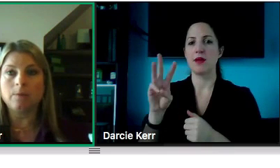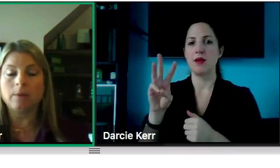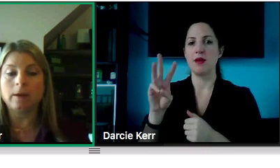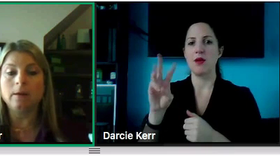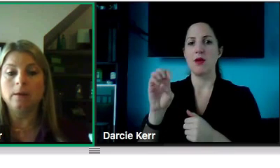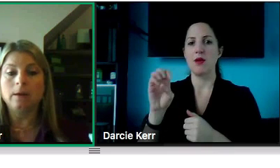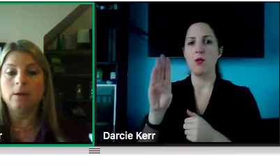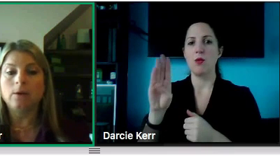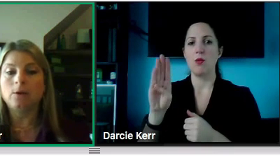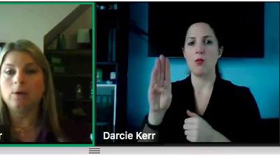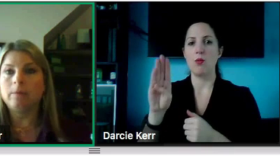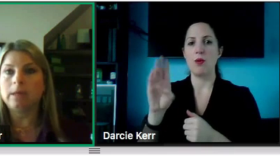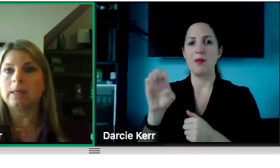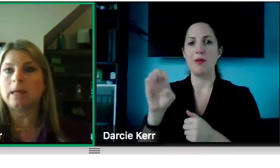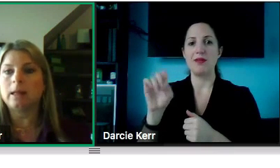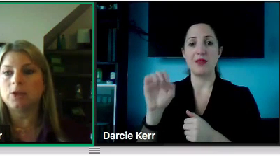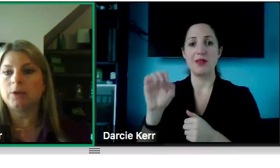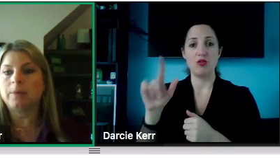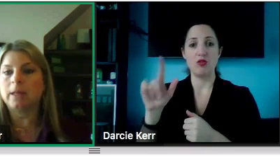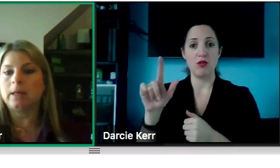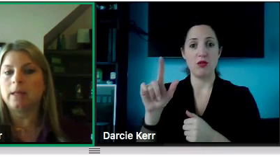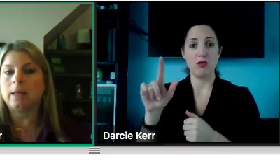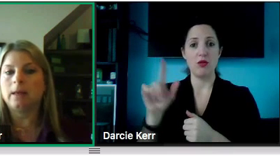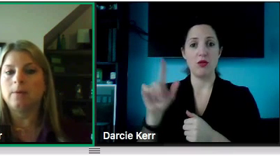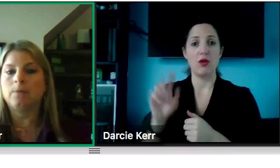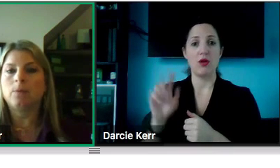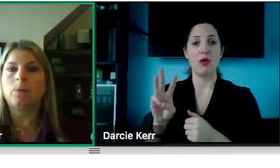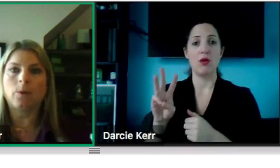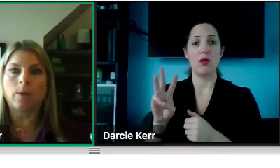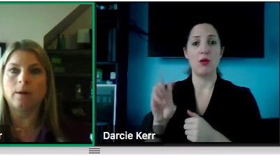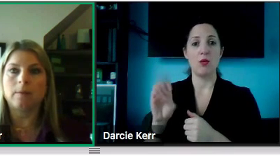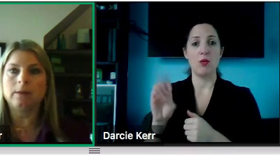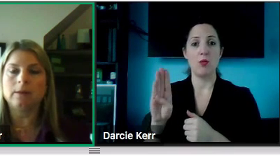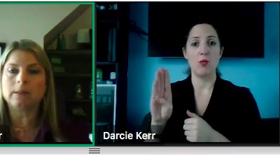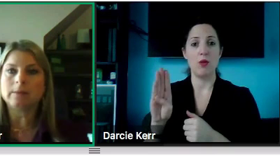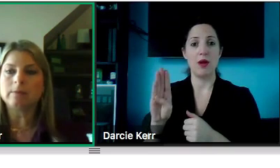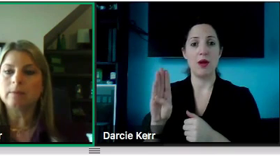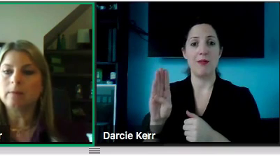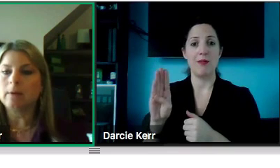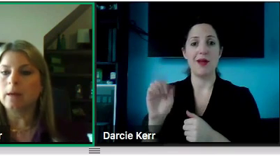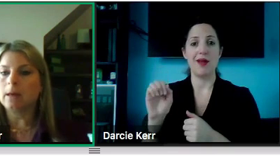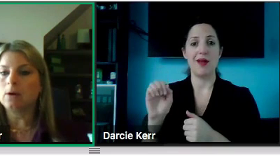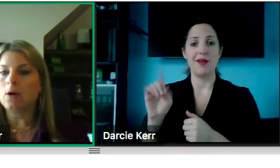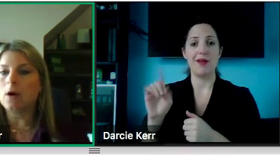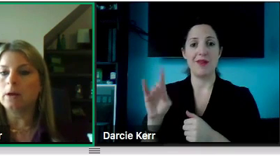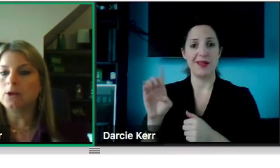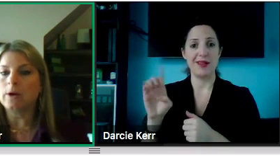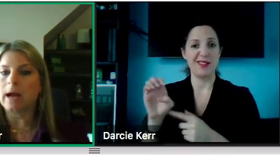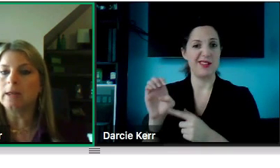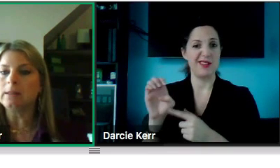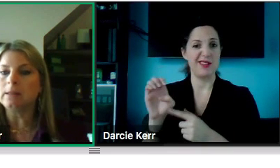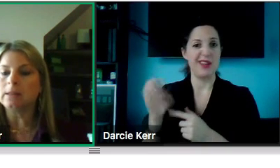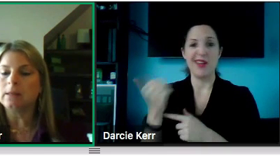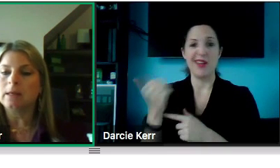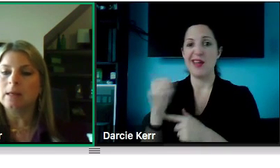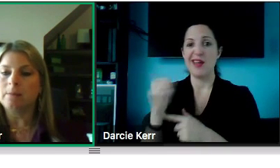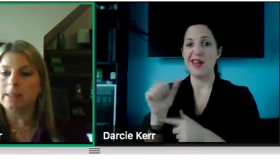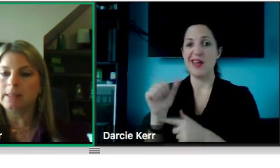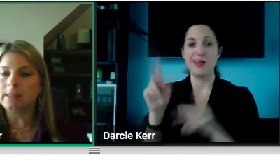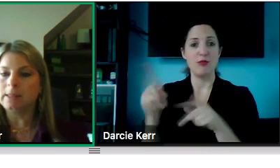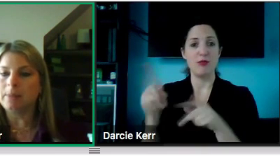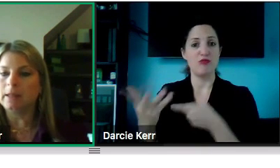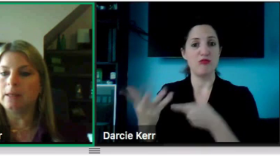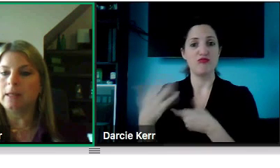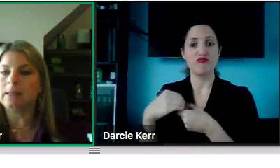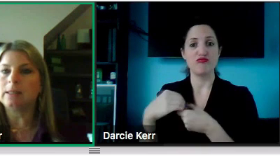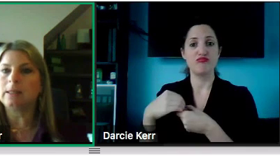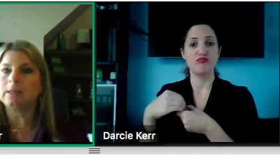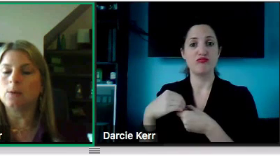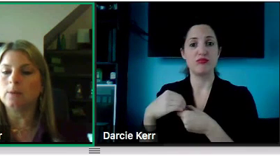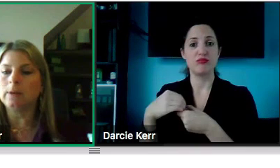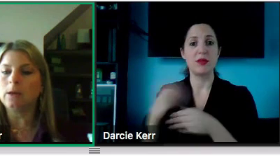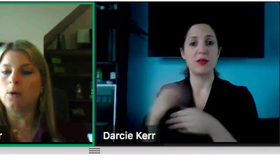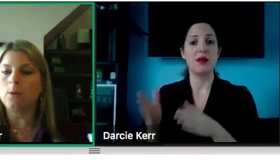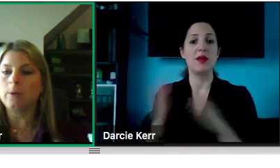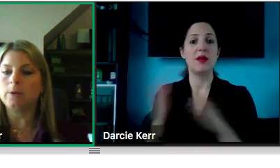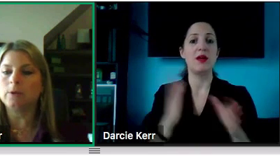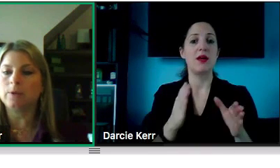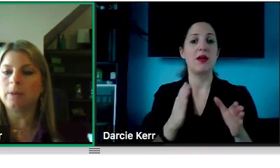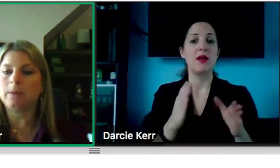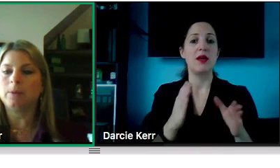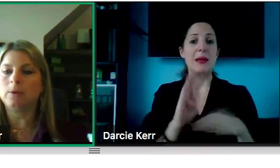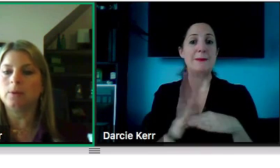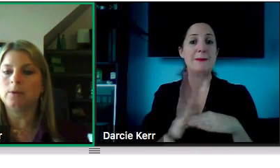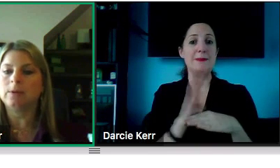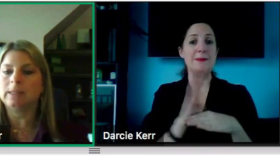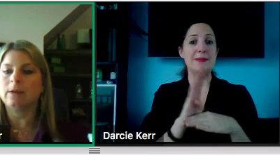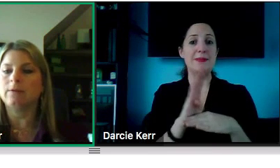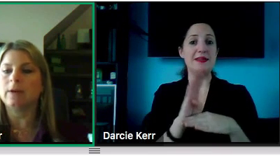to anyone who meets the eligibility requirements. In contrast, Business Abilities is only